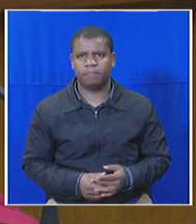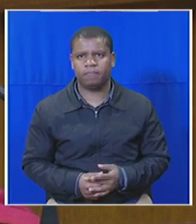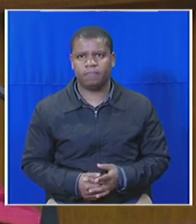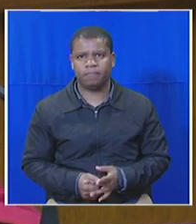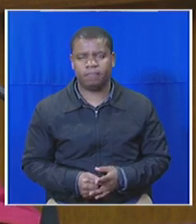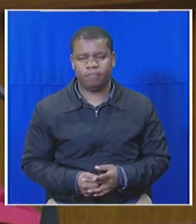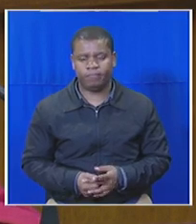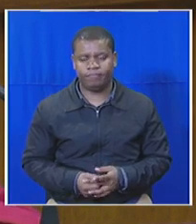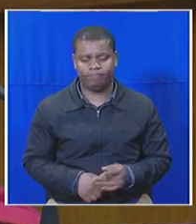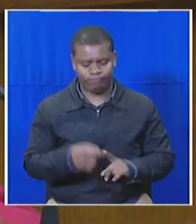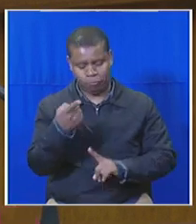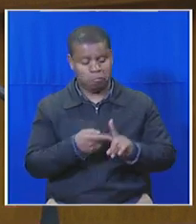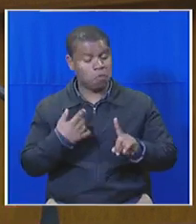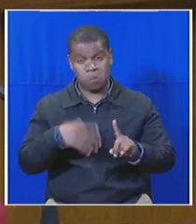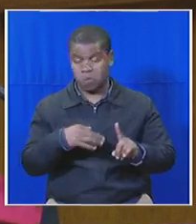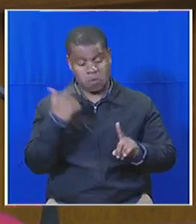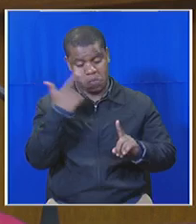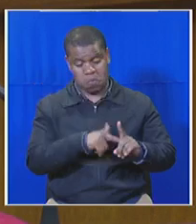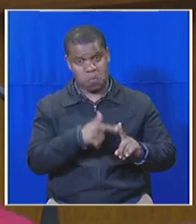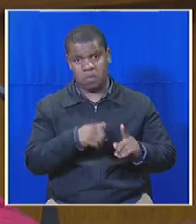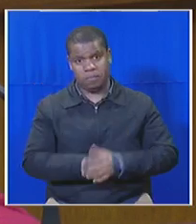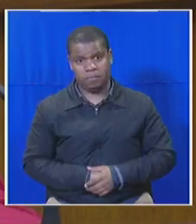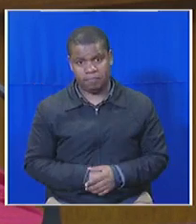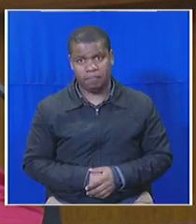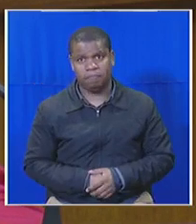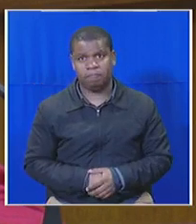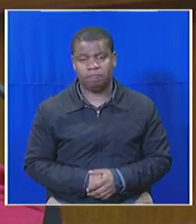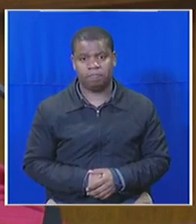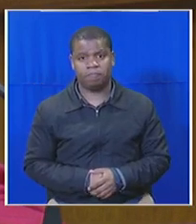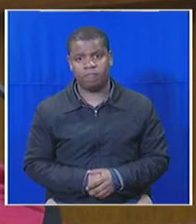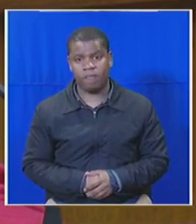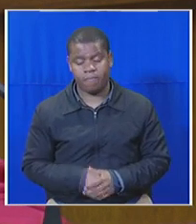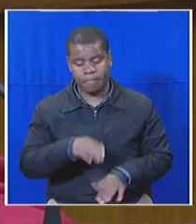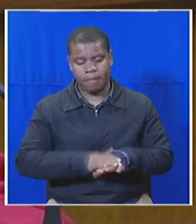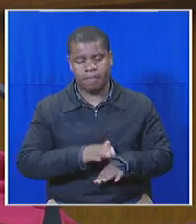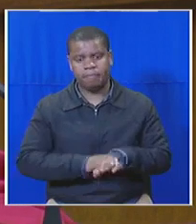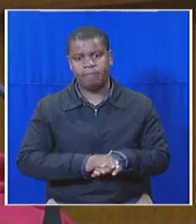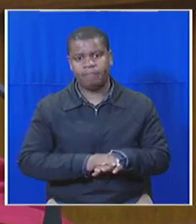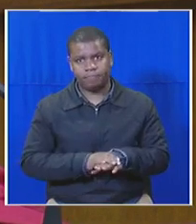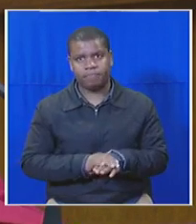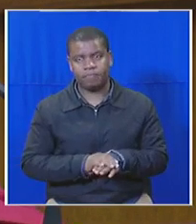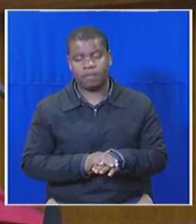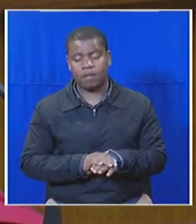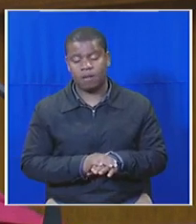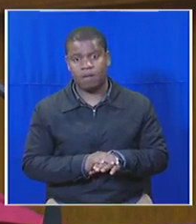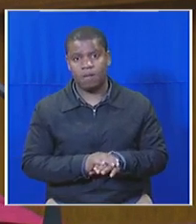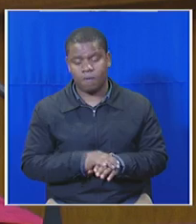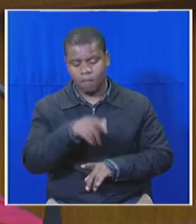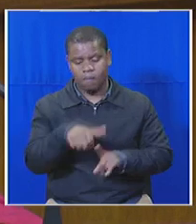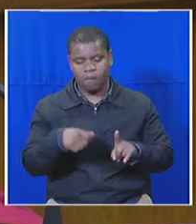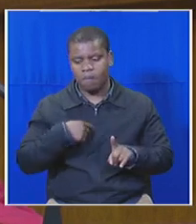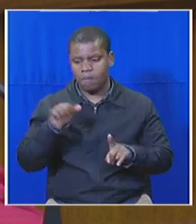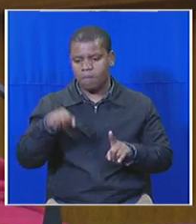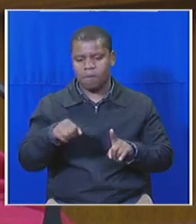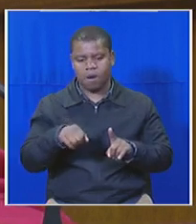muhle Nzomani kuwe baba. Thank you. For evil to thrive, men and women of